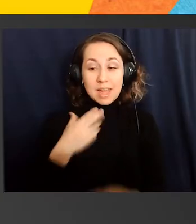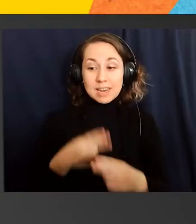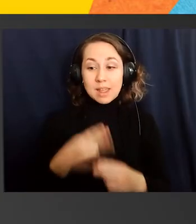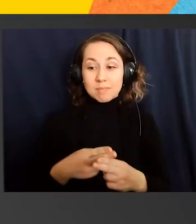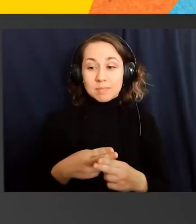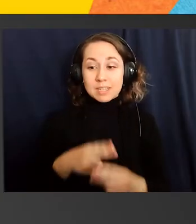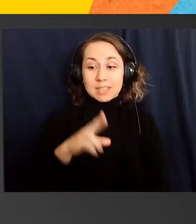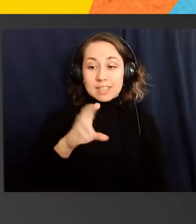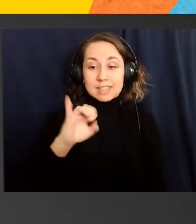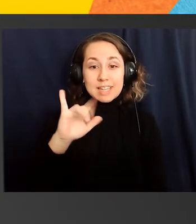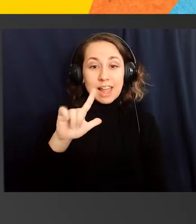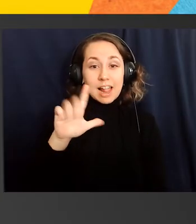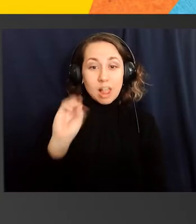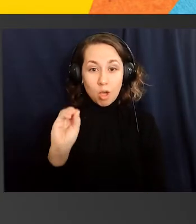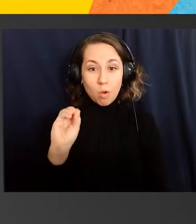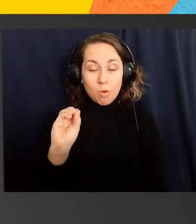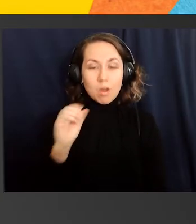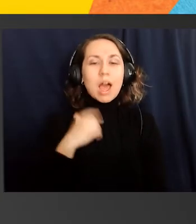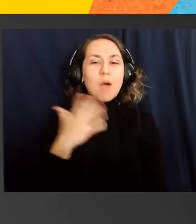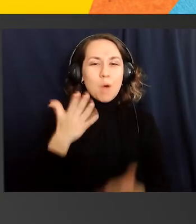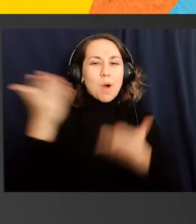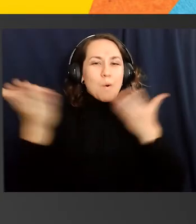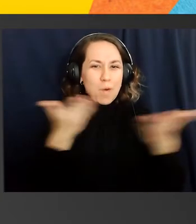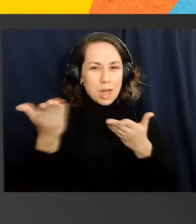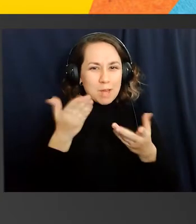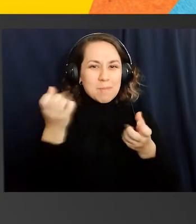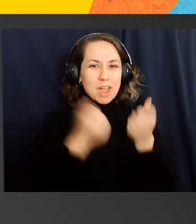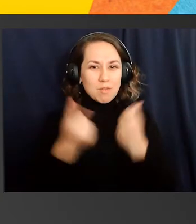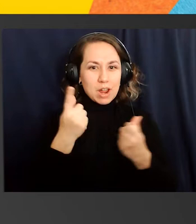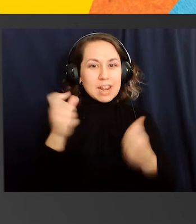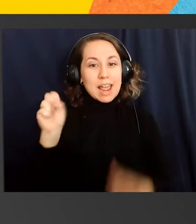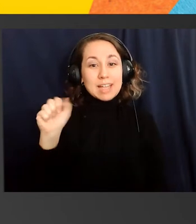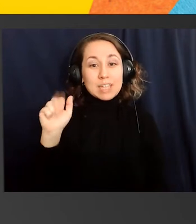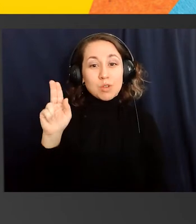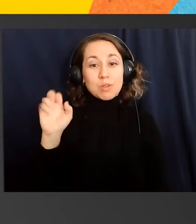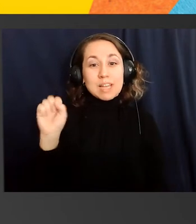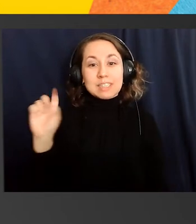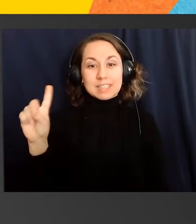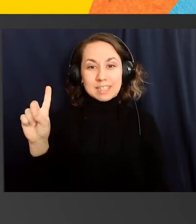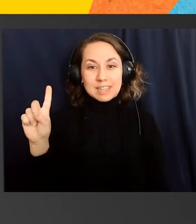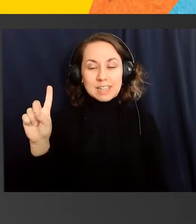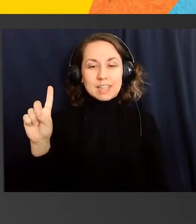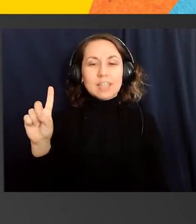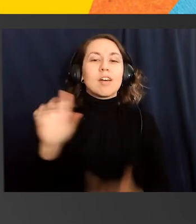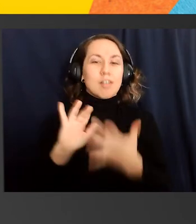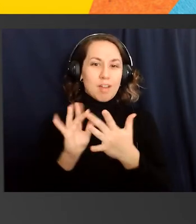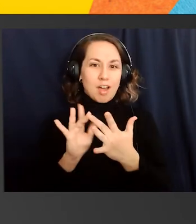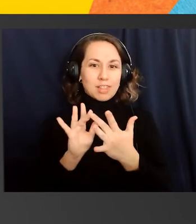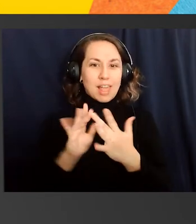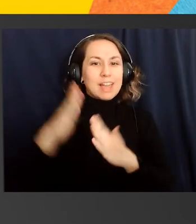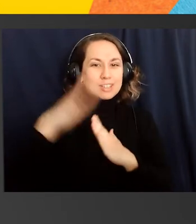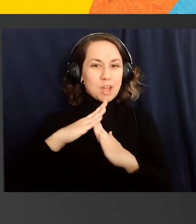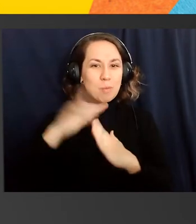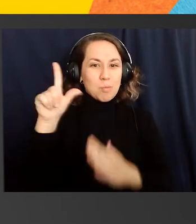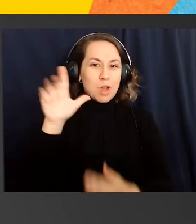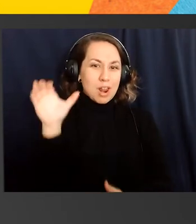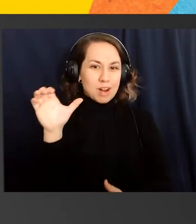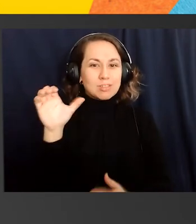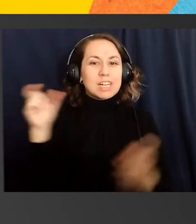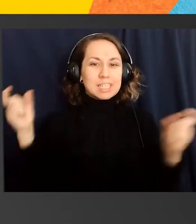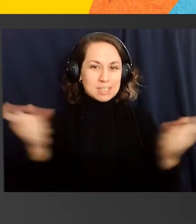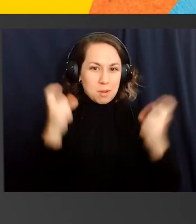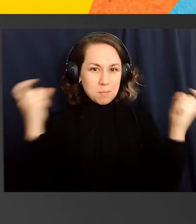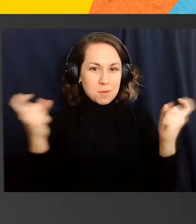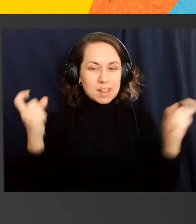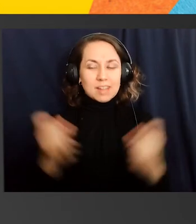Hola, me llamo Cielo Echegoyen y quiero darles la bienvenida a la ceremonia virtual de los 100 mejores del Distrito